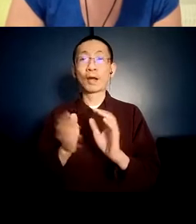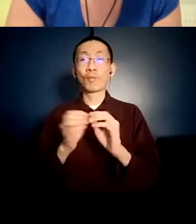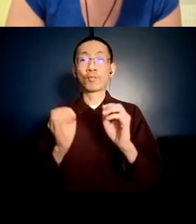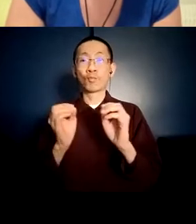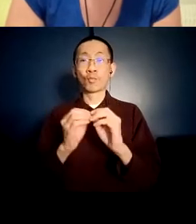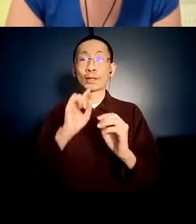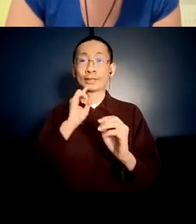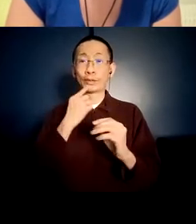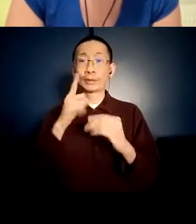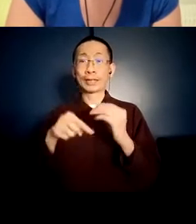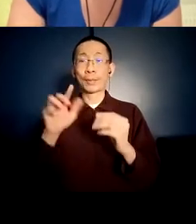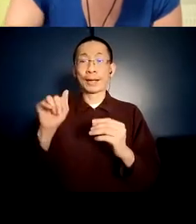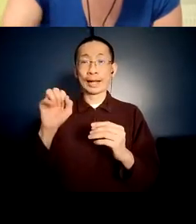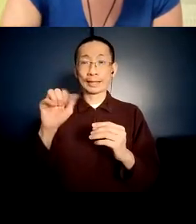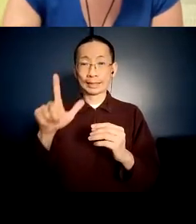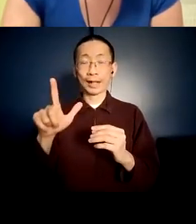more serious about ASL.